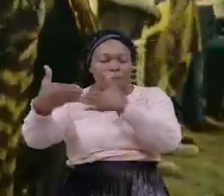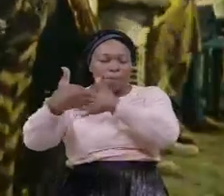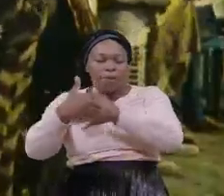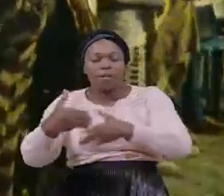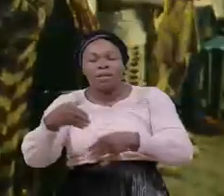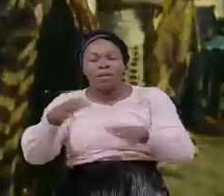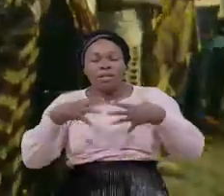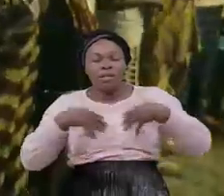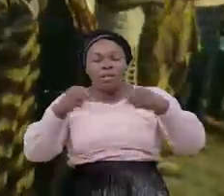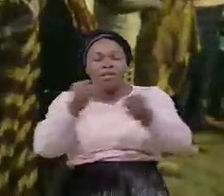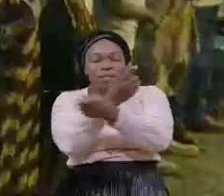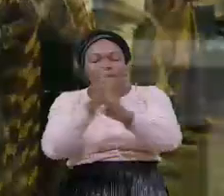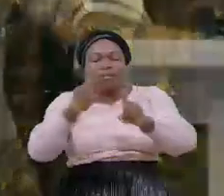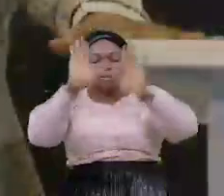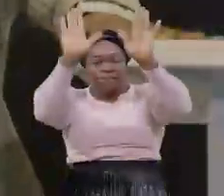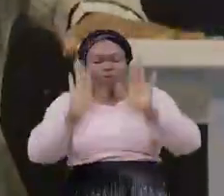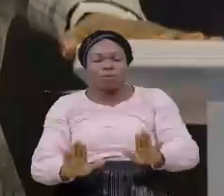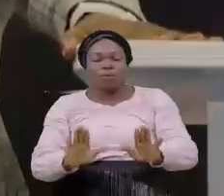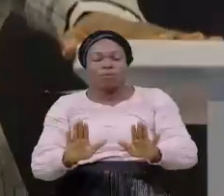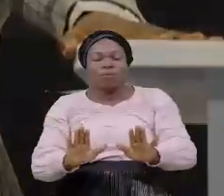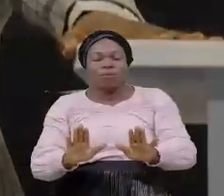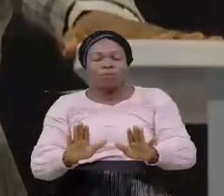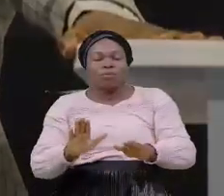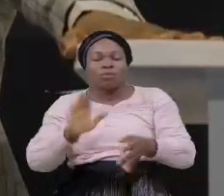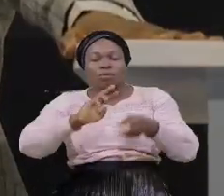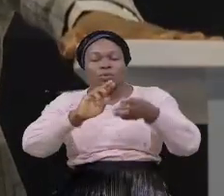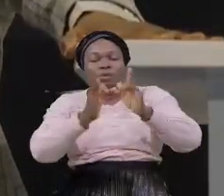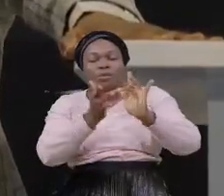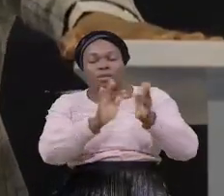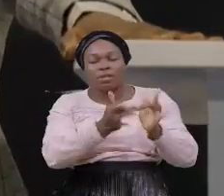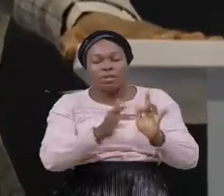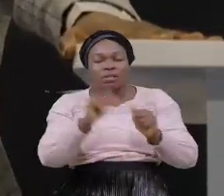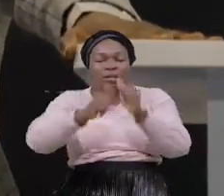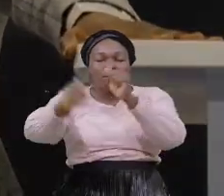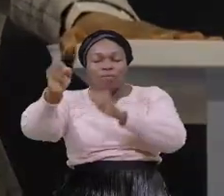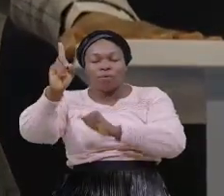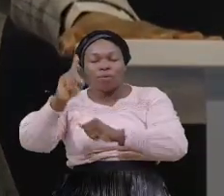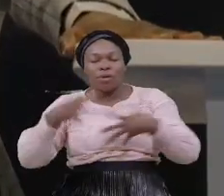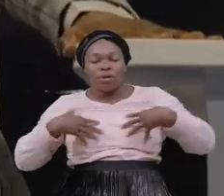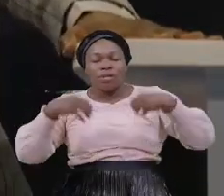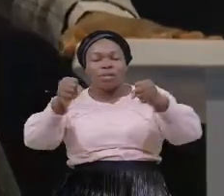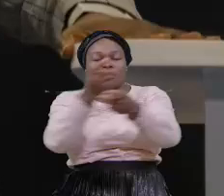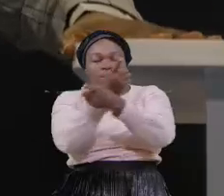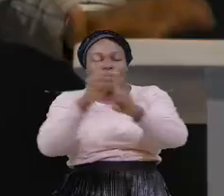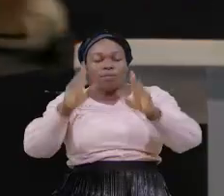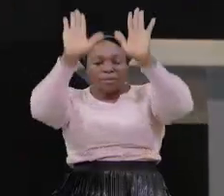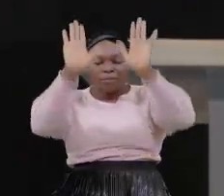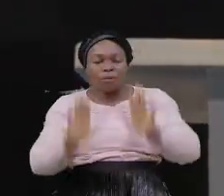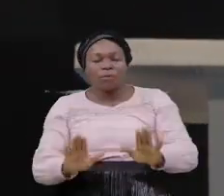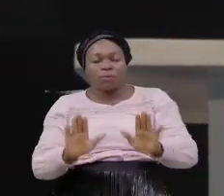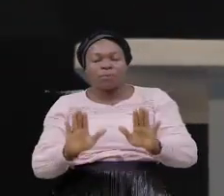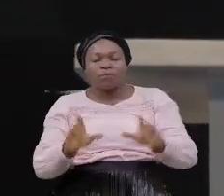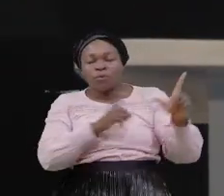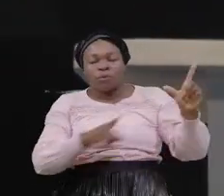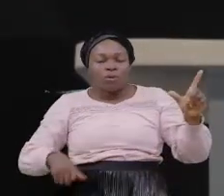miracle. Online, everywhere, healing, deliverance, and miracle. Lord,